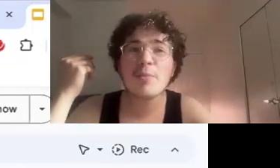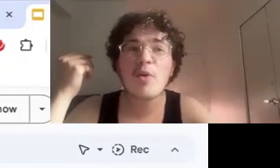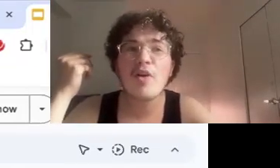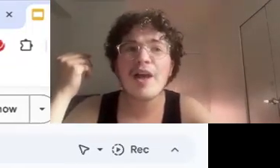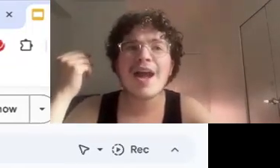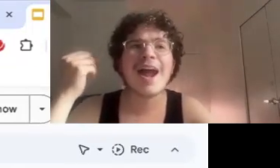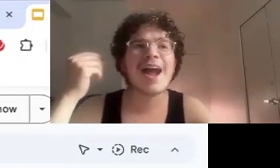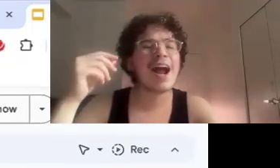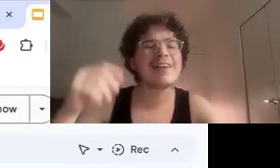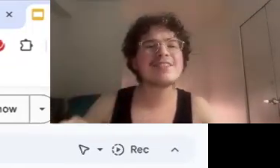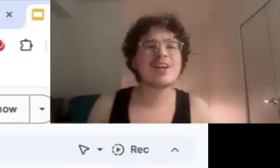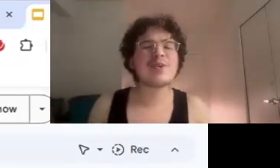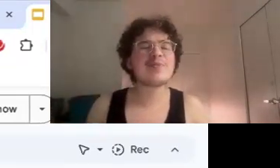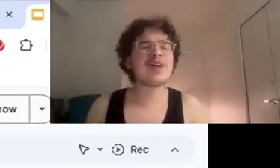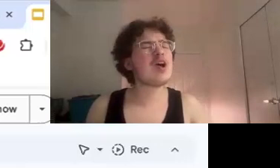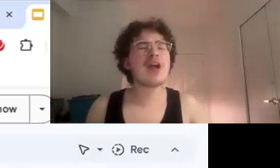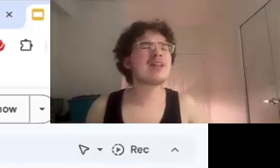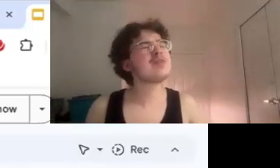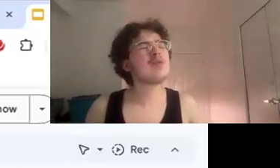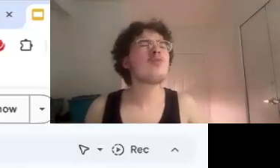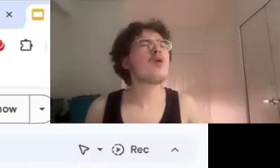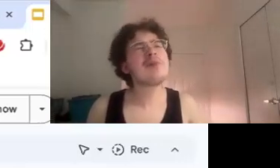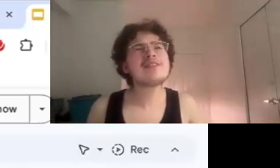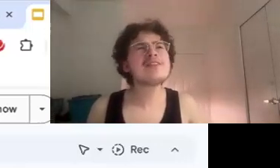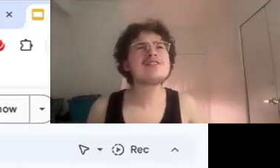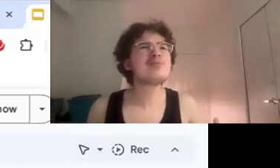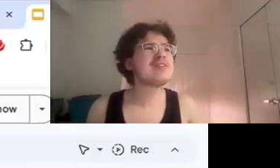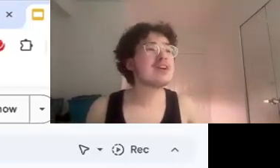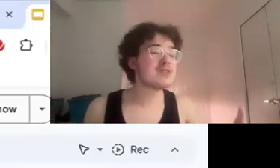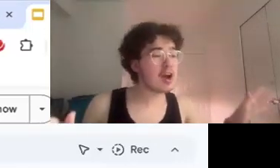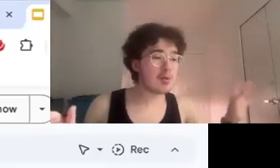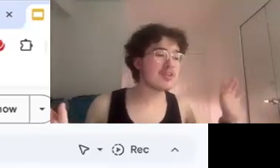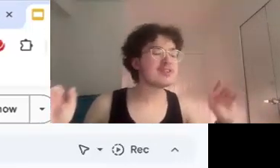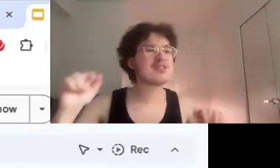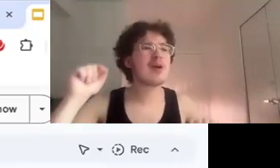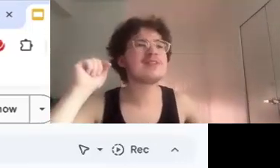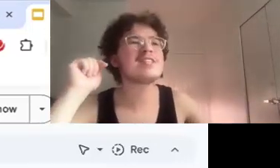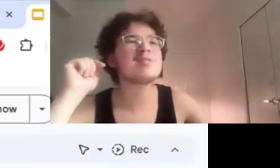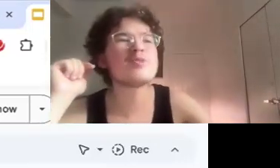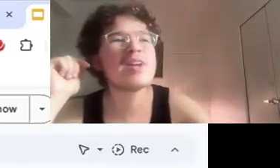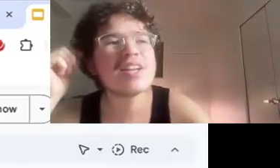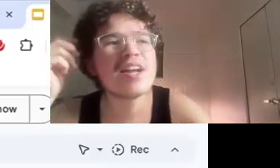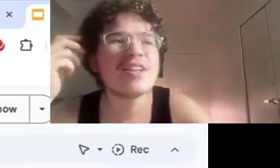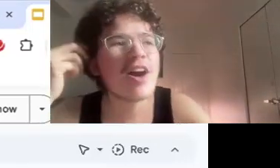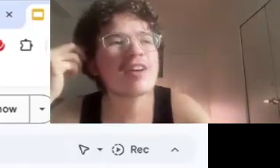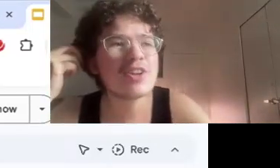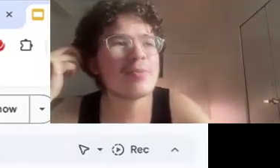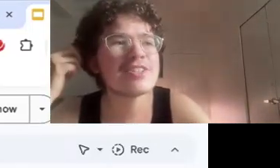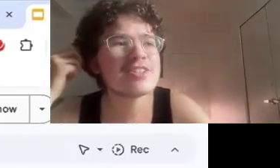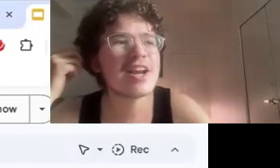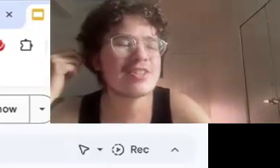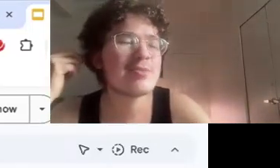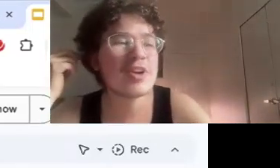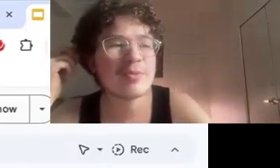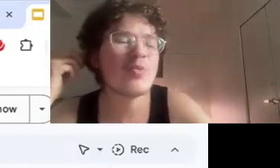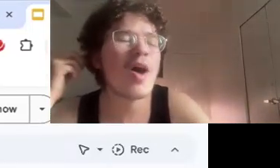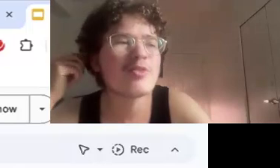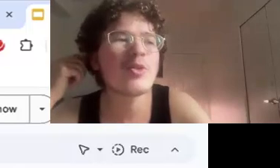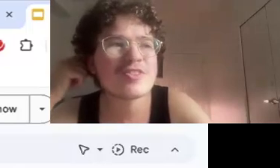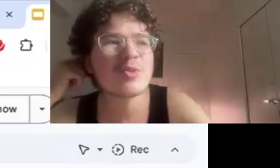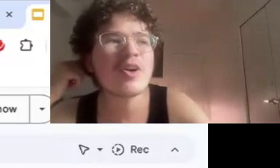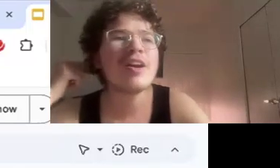previously existed. And I also read a law review article that expressed similar claims and argued that